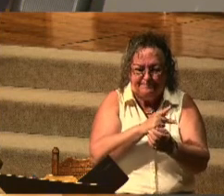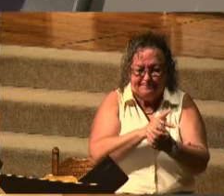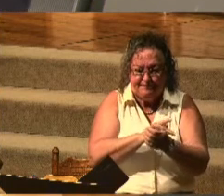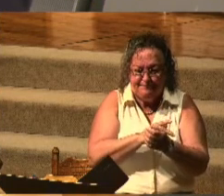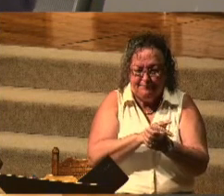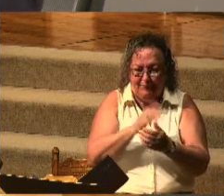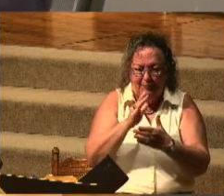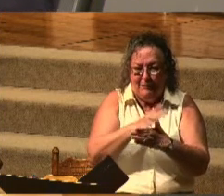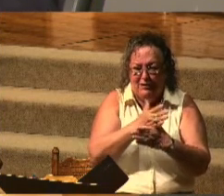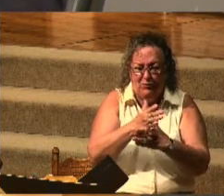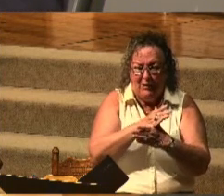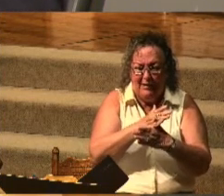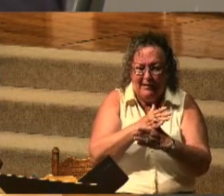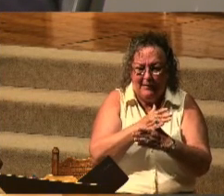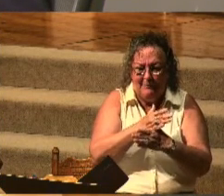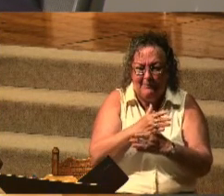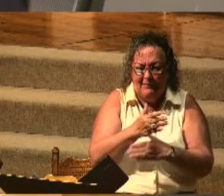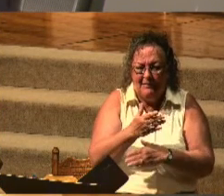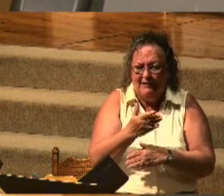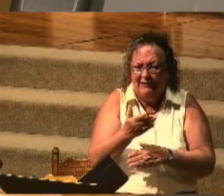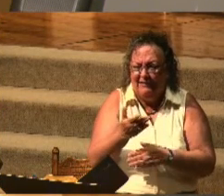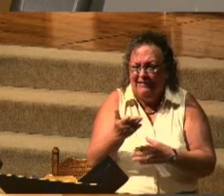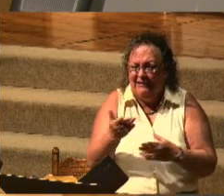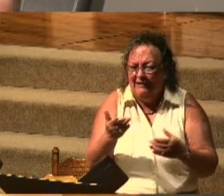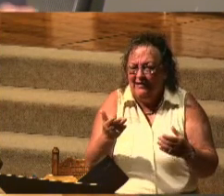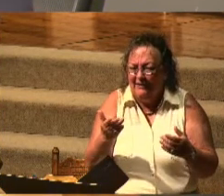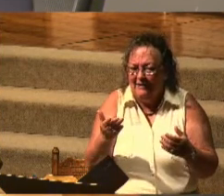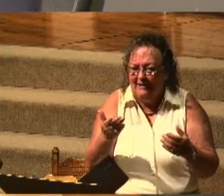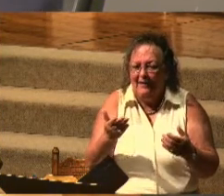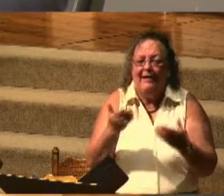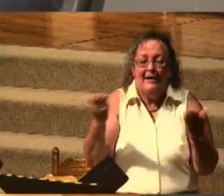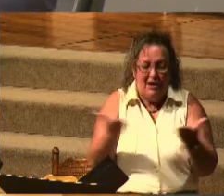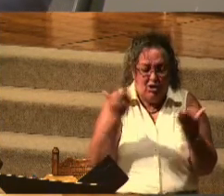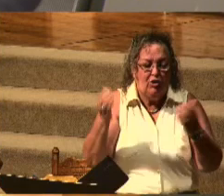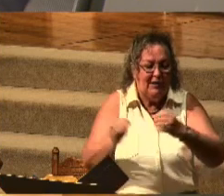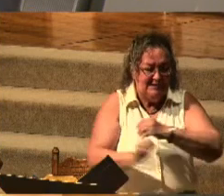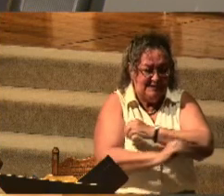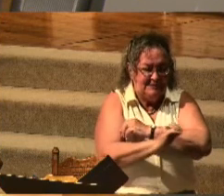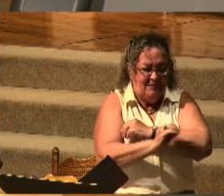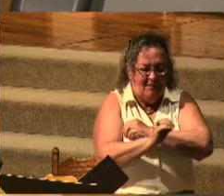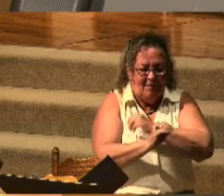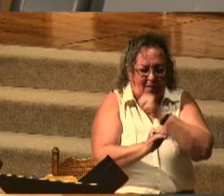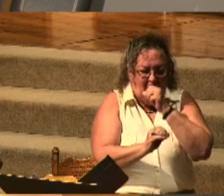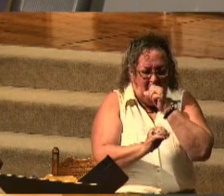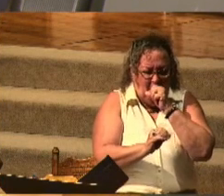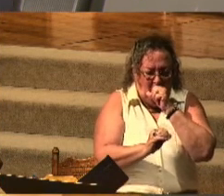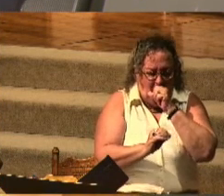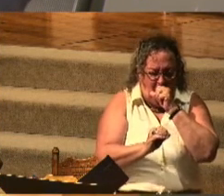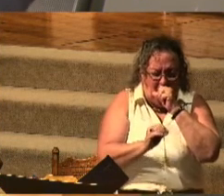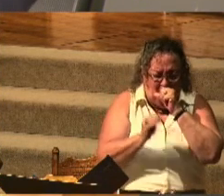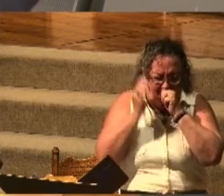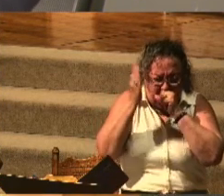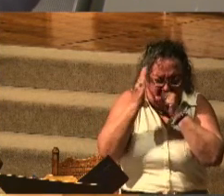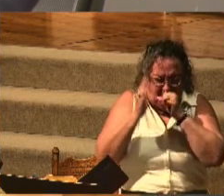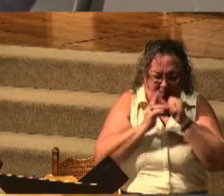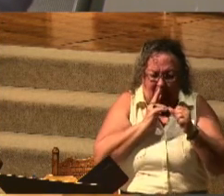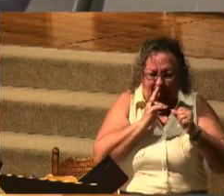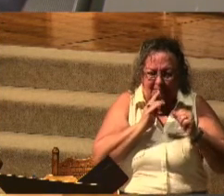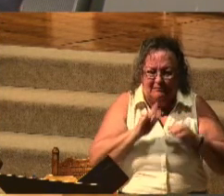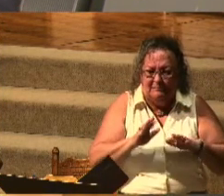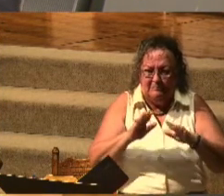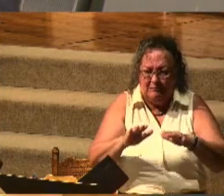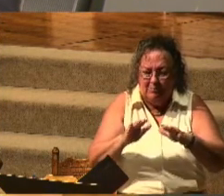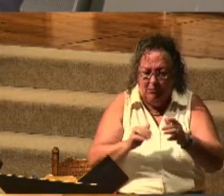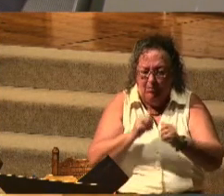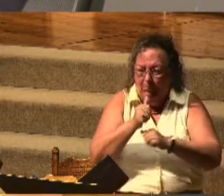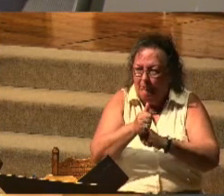Between here and sunset, between here and sunset, there'll be rivers to cross. Winds may be